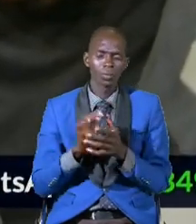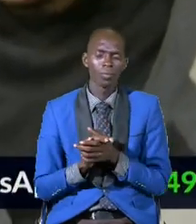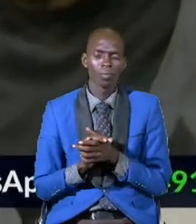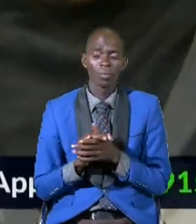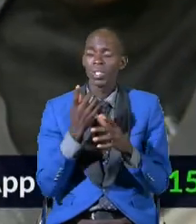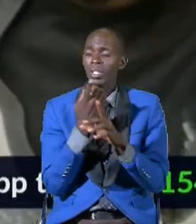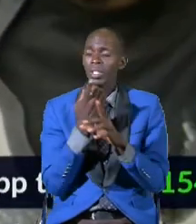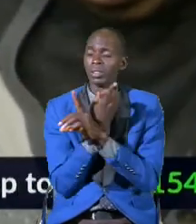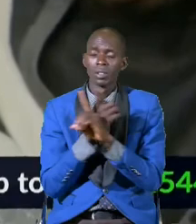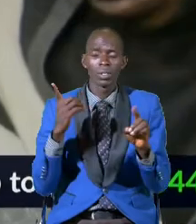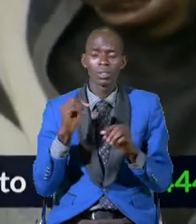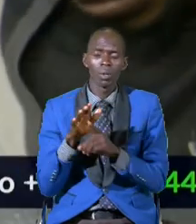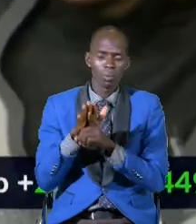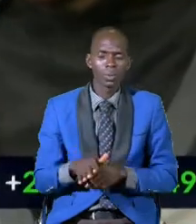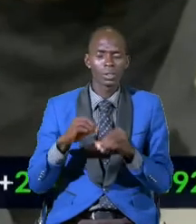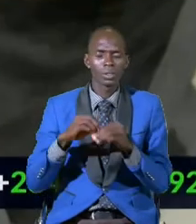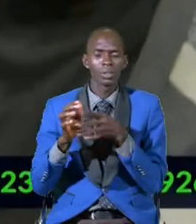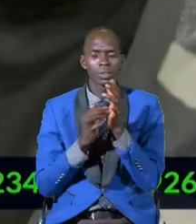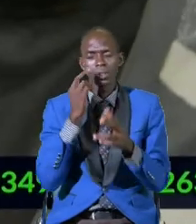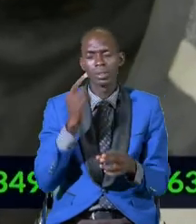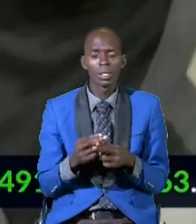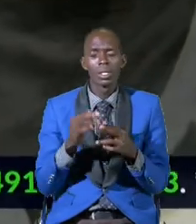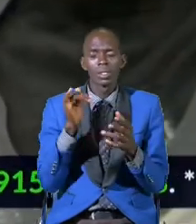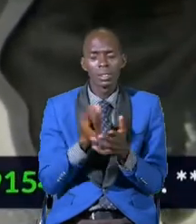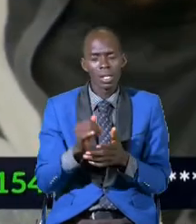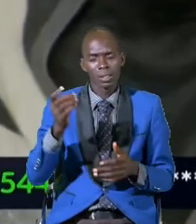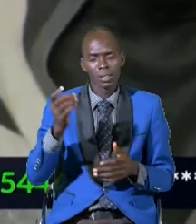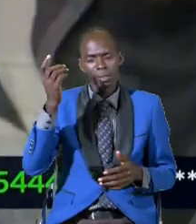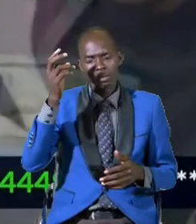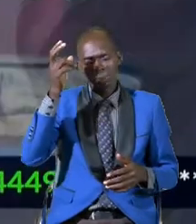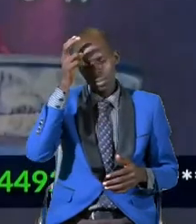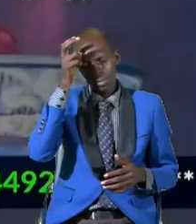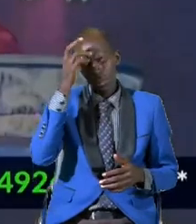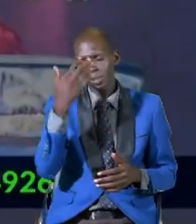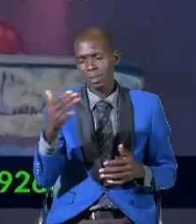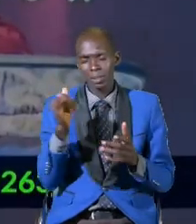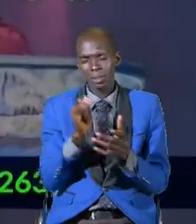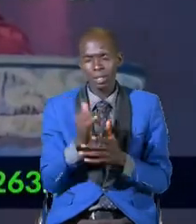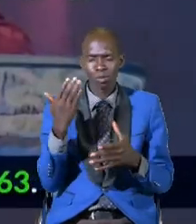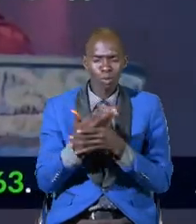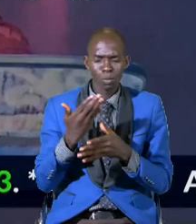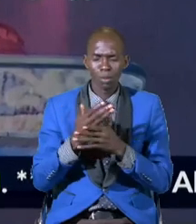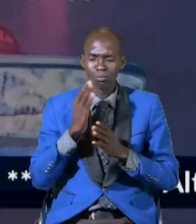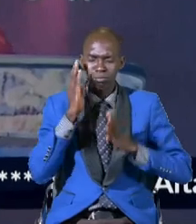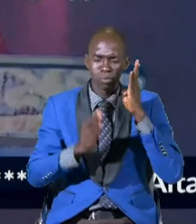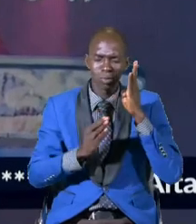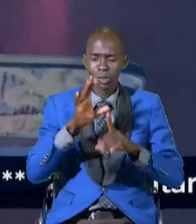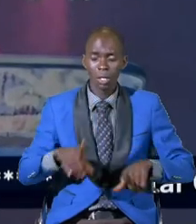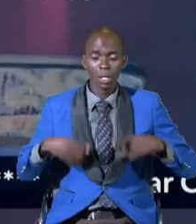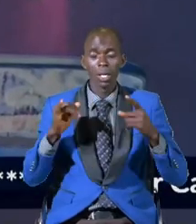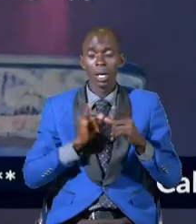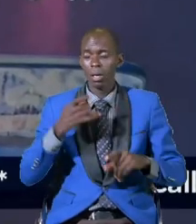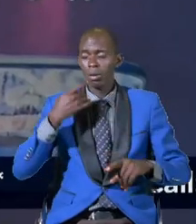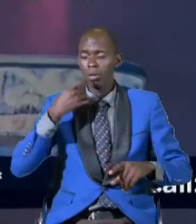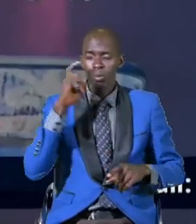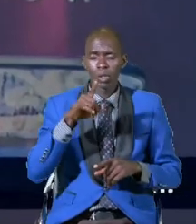Deliver the oppressed. Amen. That demonic thing that troubles, harasses that life, I command you,